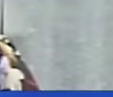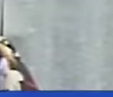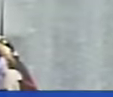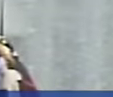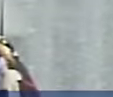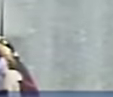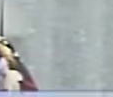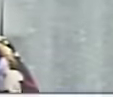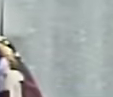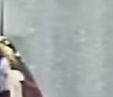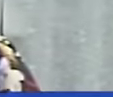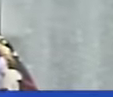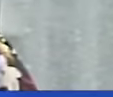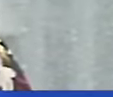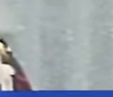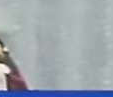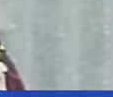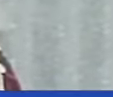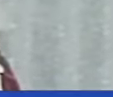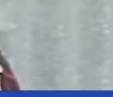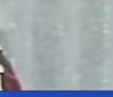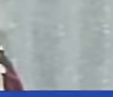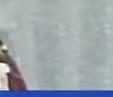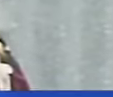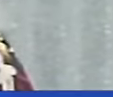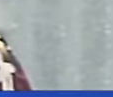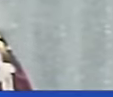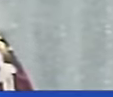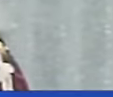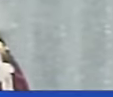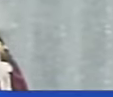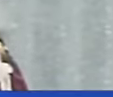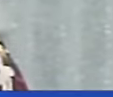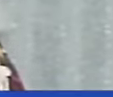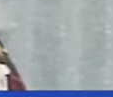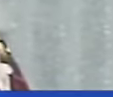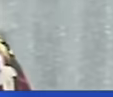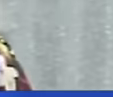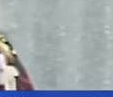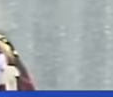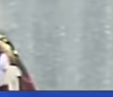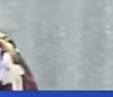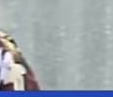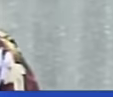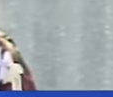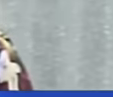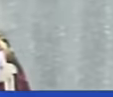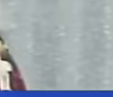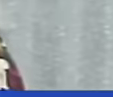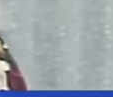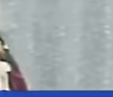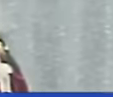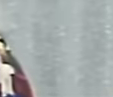We as a union have ceded so much ground every time and presented 7 different ways in which